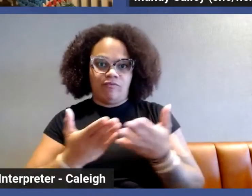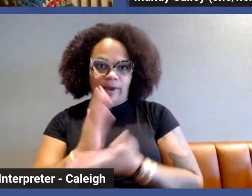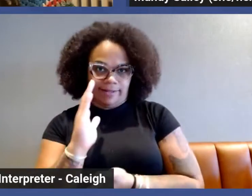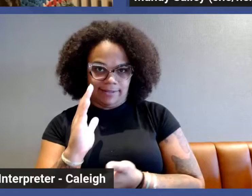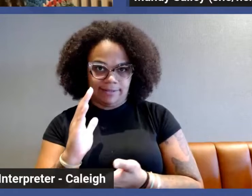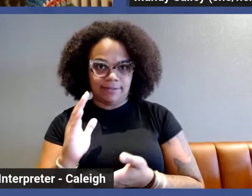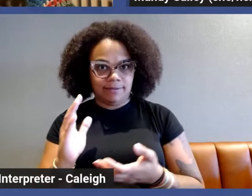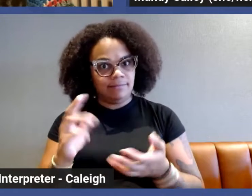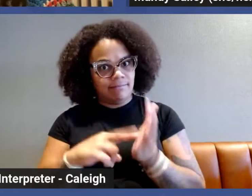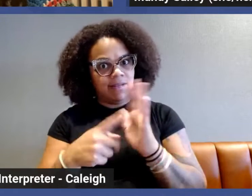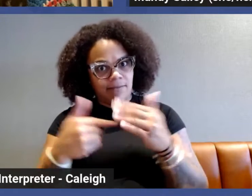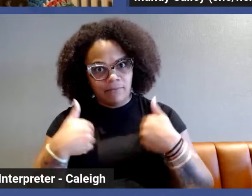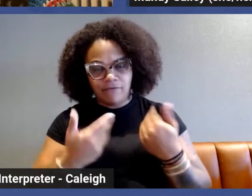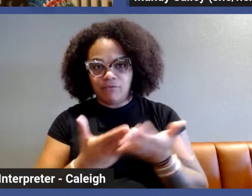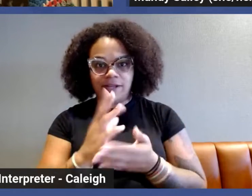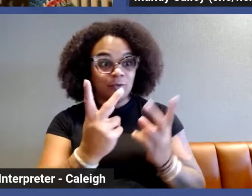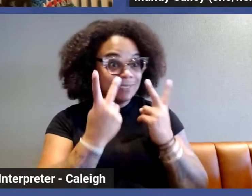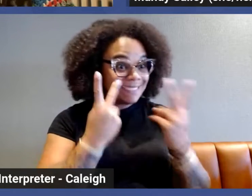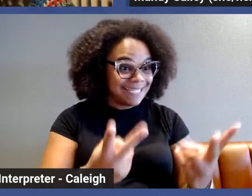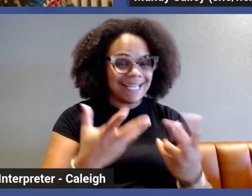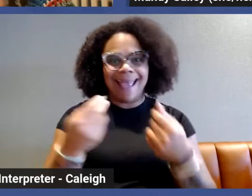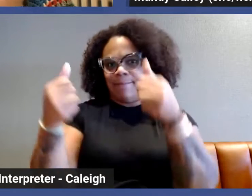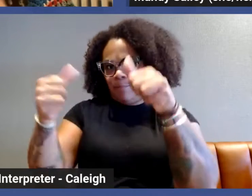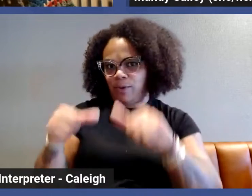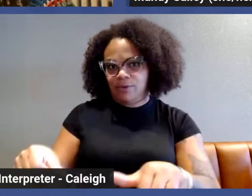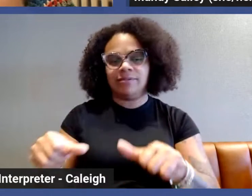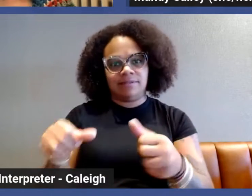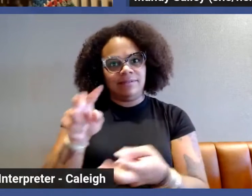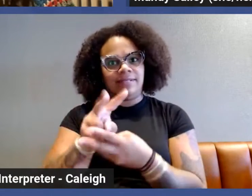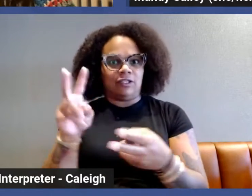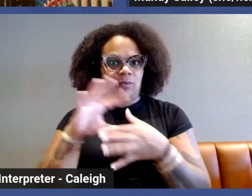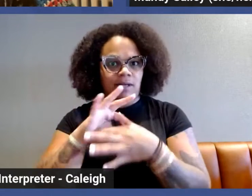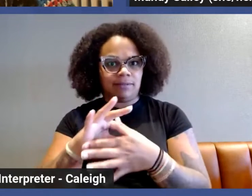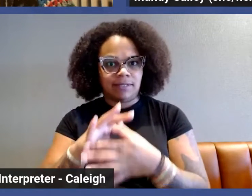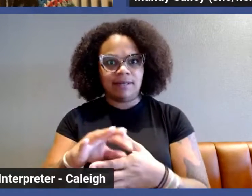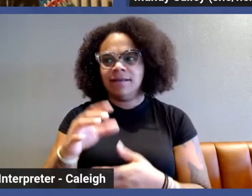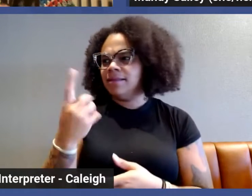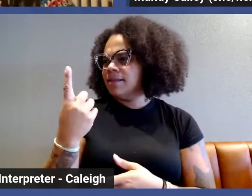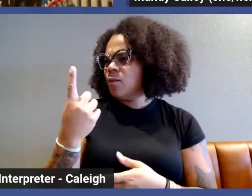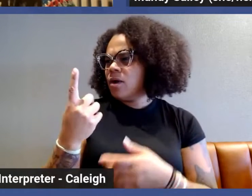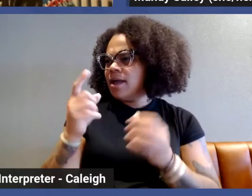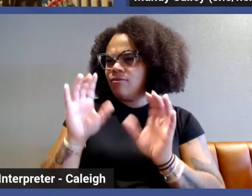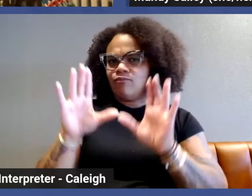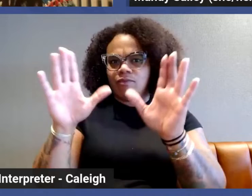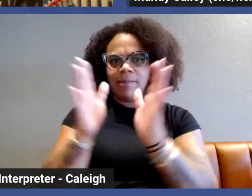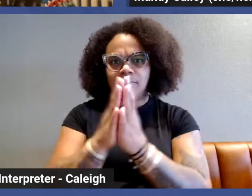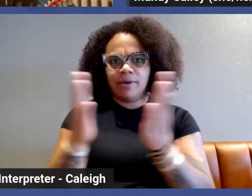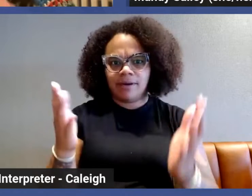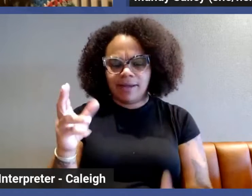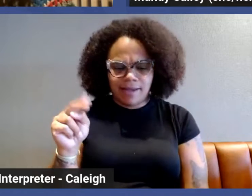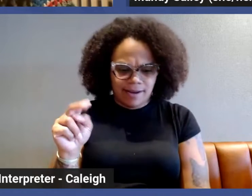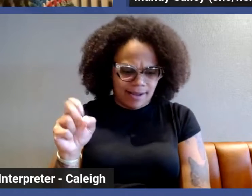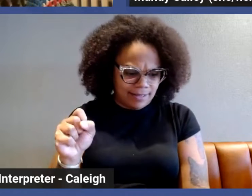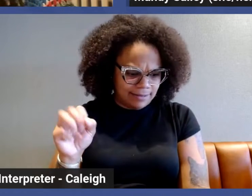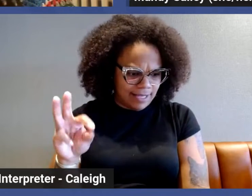So, a lot of people have written, there's that excellent book, not safe for